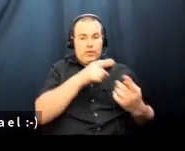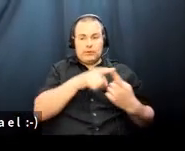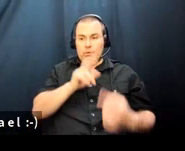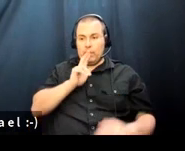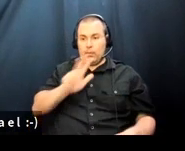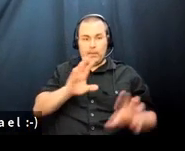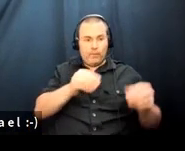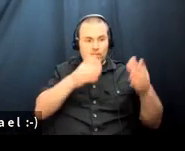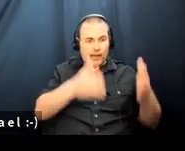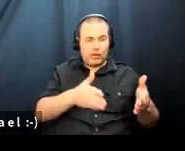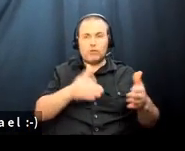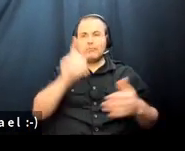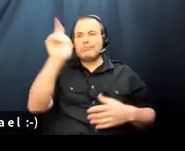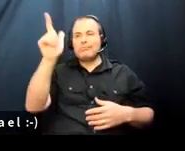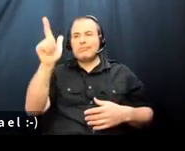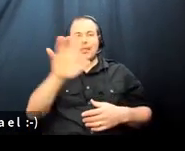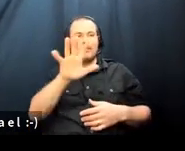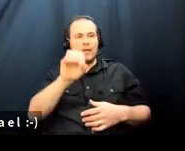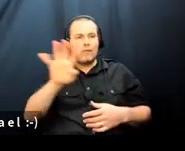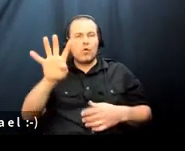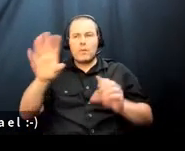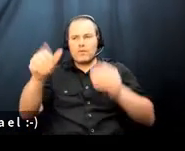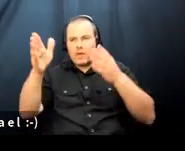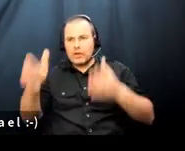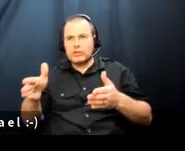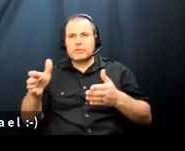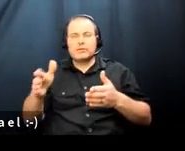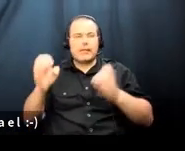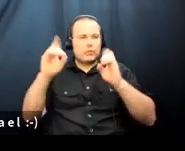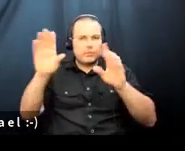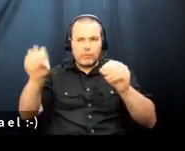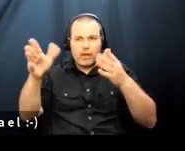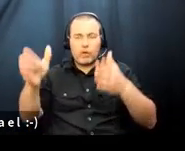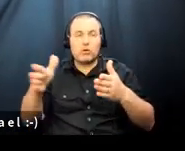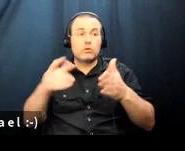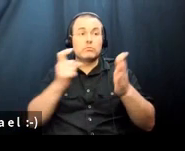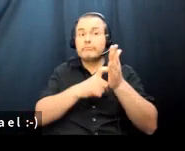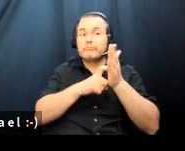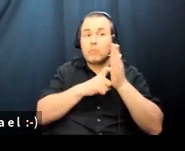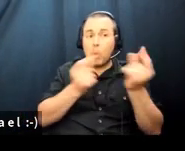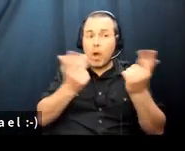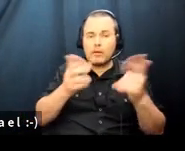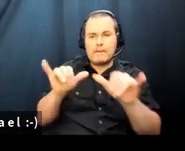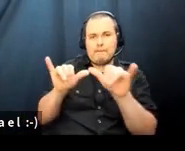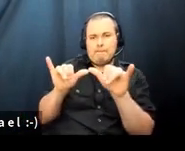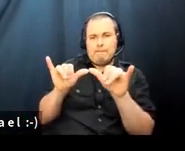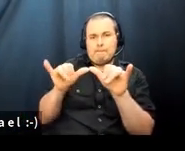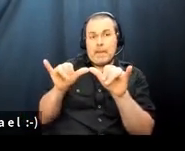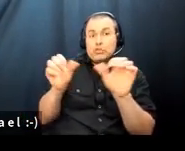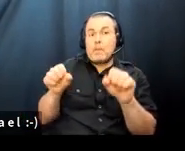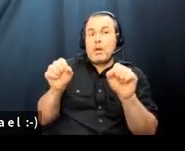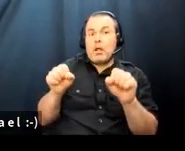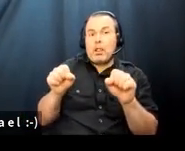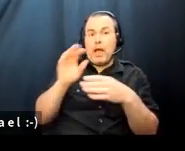or 504 providers insist on measurable outcomes. Because if you can't measure